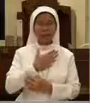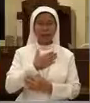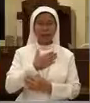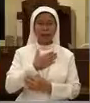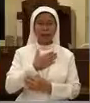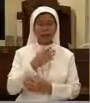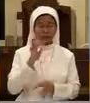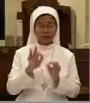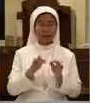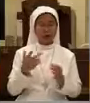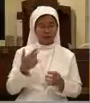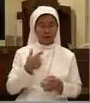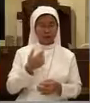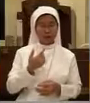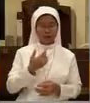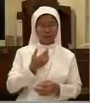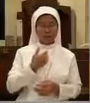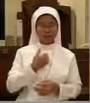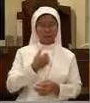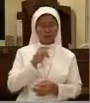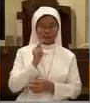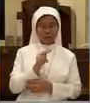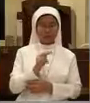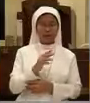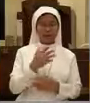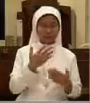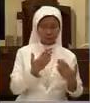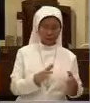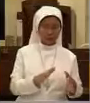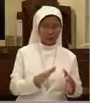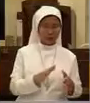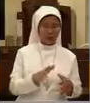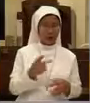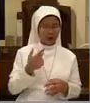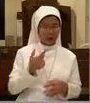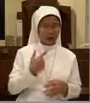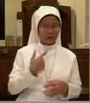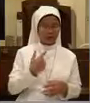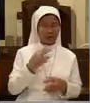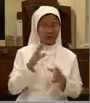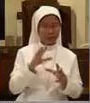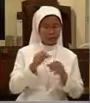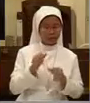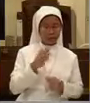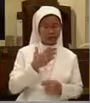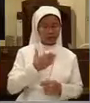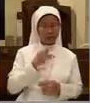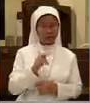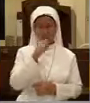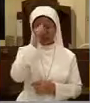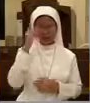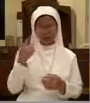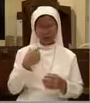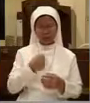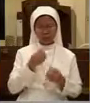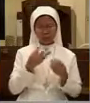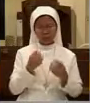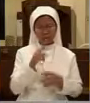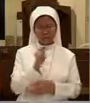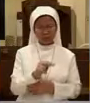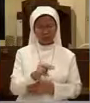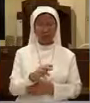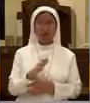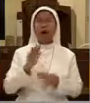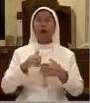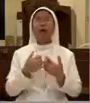tapos na. Unahin ko muna yung pangangailangan ko. Eh, pero ang tanong, kailan mauubos yung pangangailangan natin? Hindi